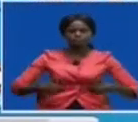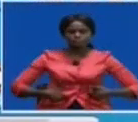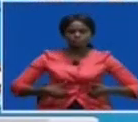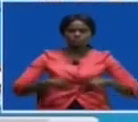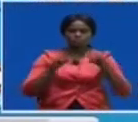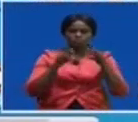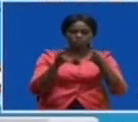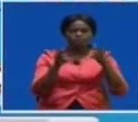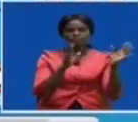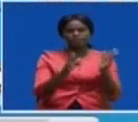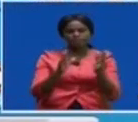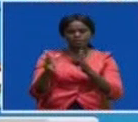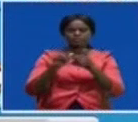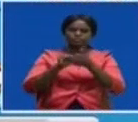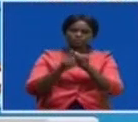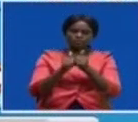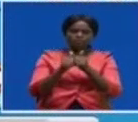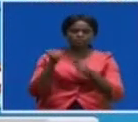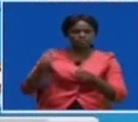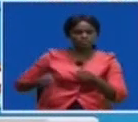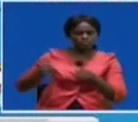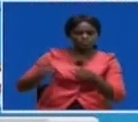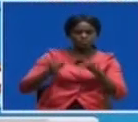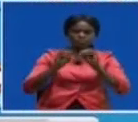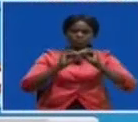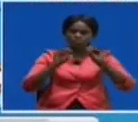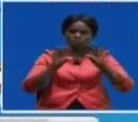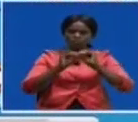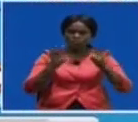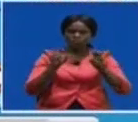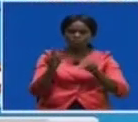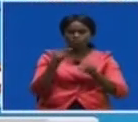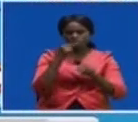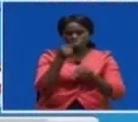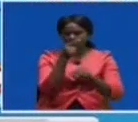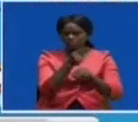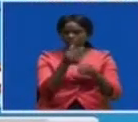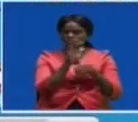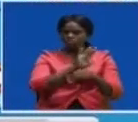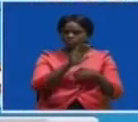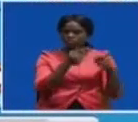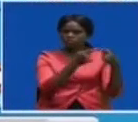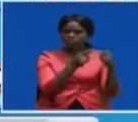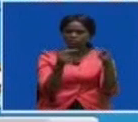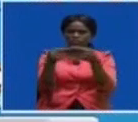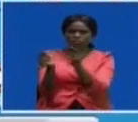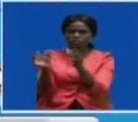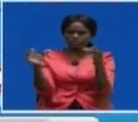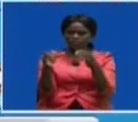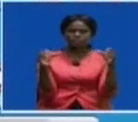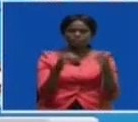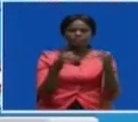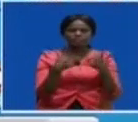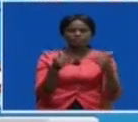way to popularize the sport. Federation Chief Instructor Modli Chola says the federation, through its various clubs, is aiming